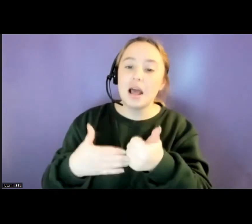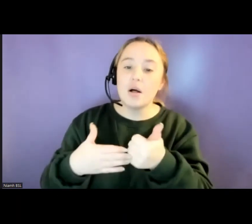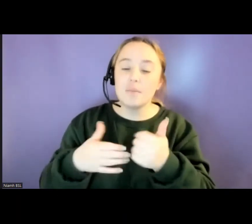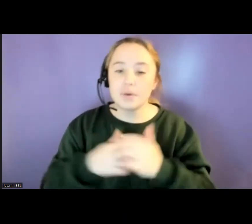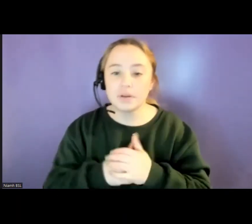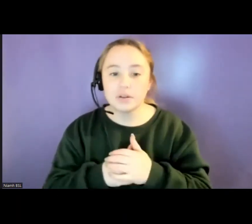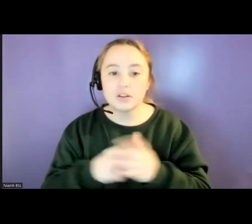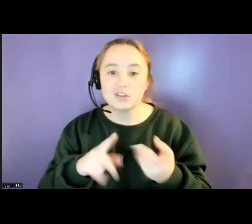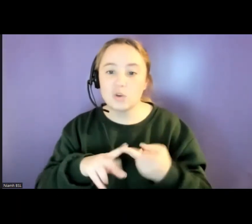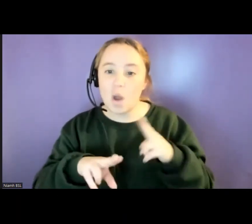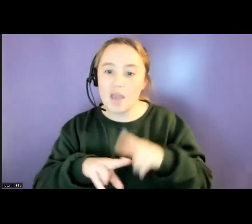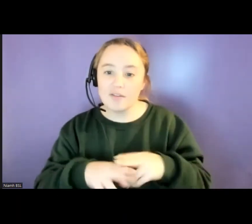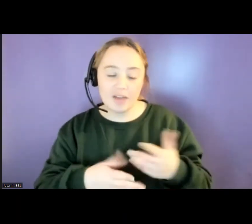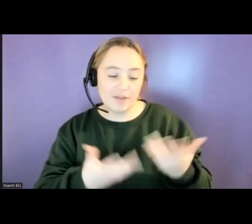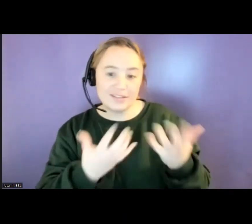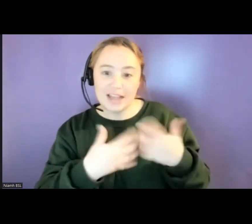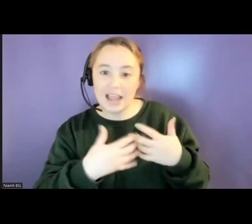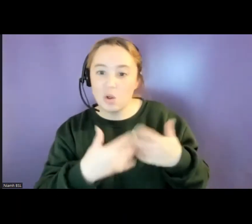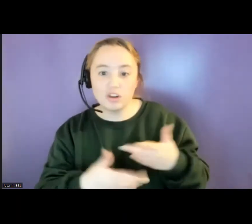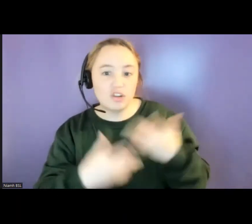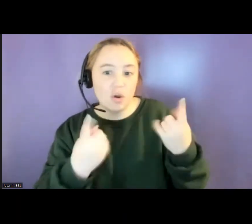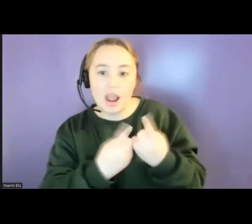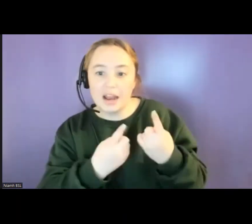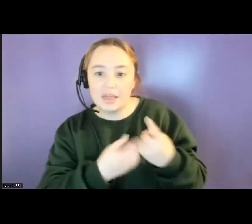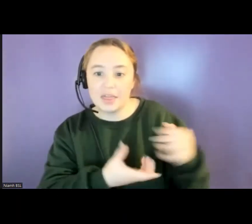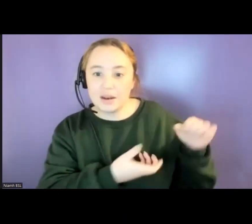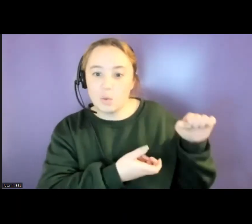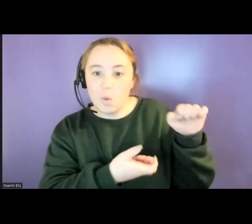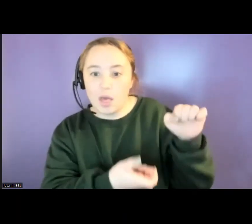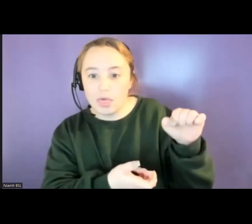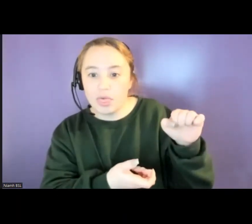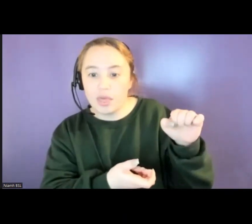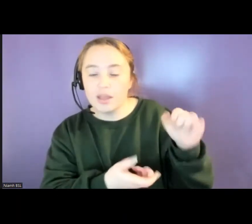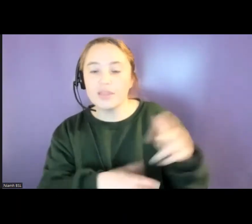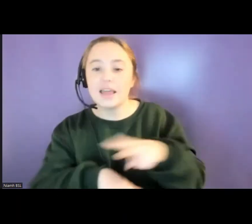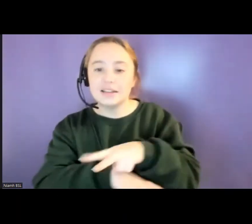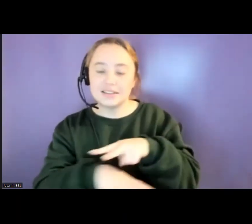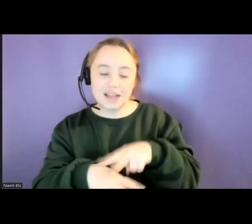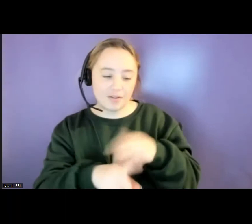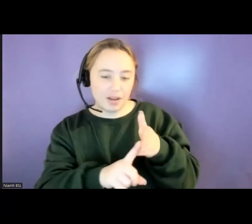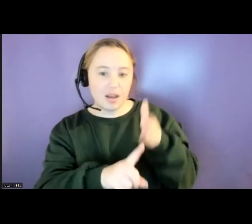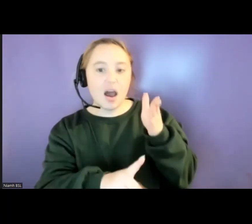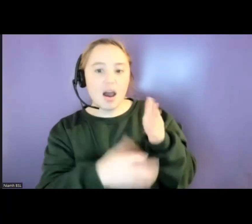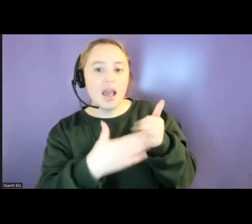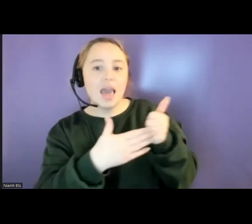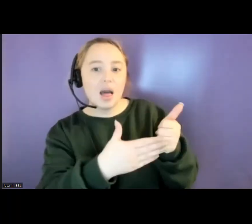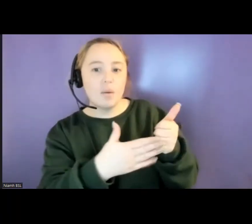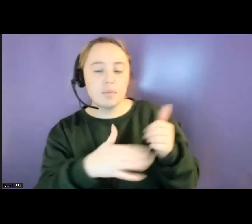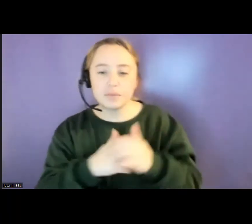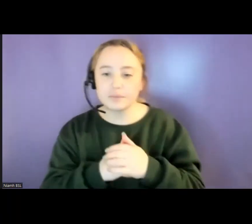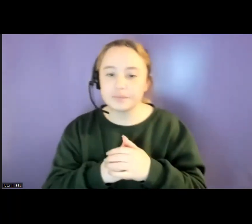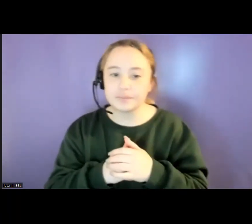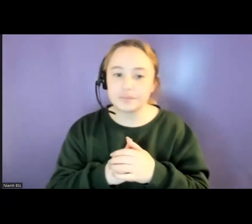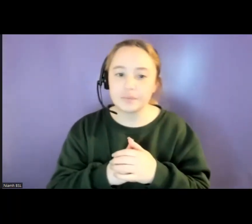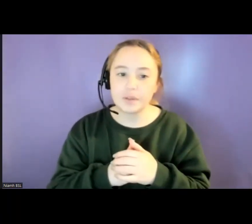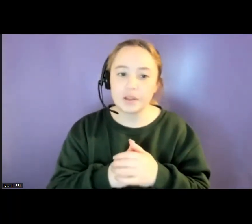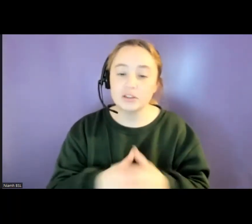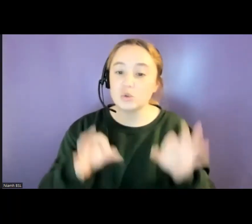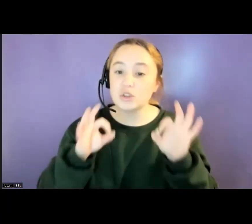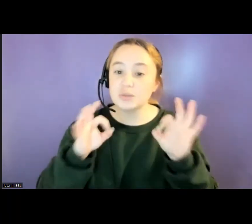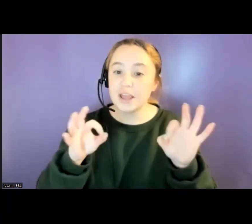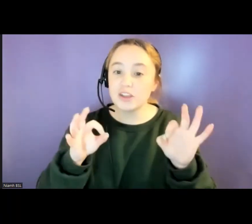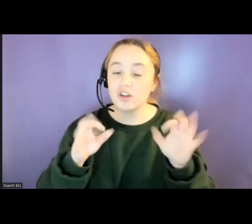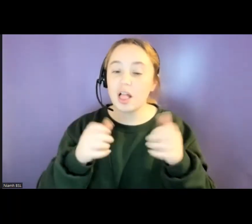be carrying with you, and to ensure that they are providing the best experience. So our special assistance team